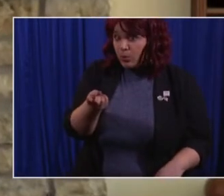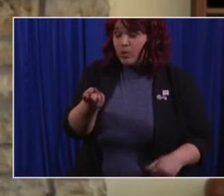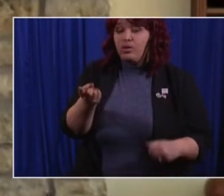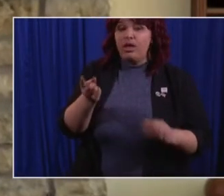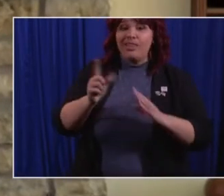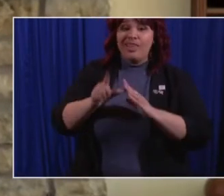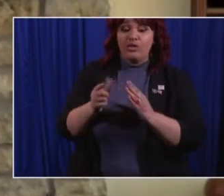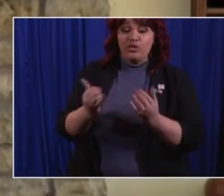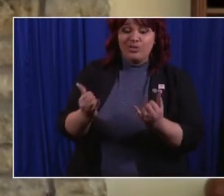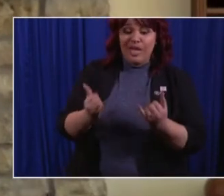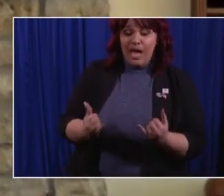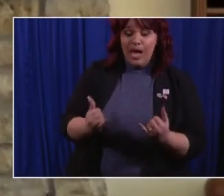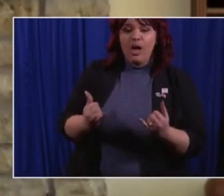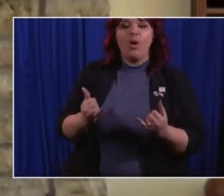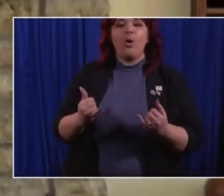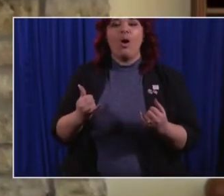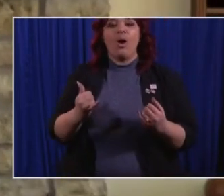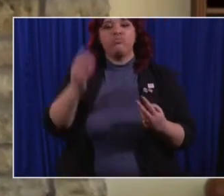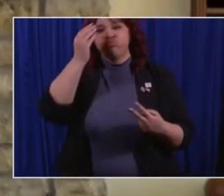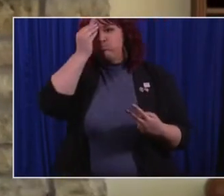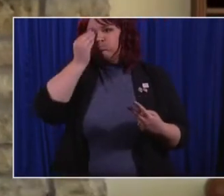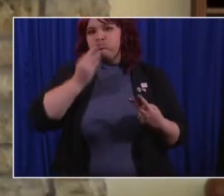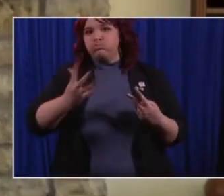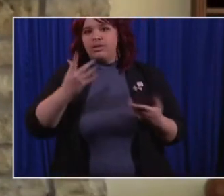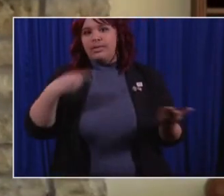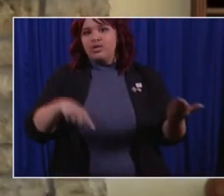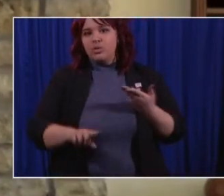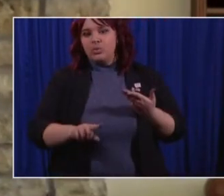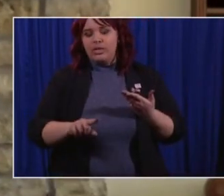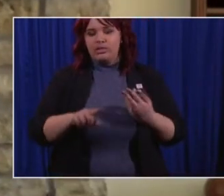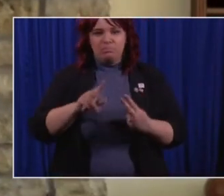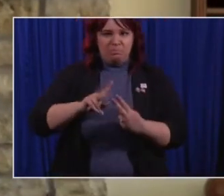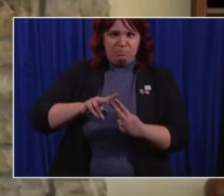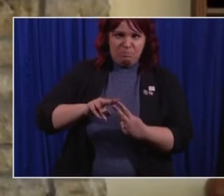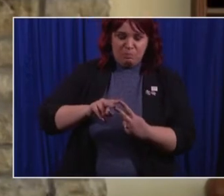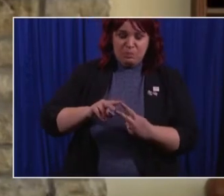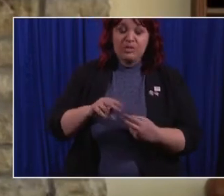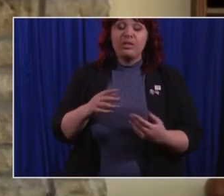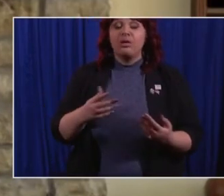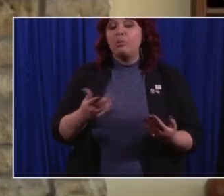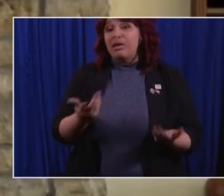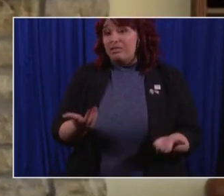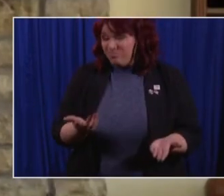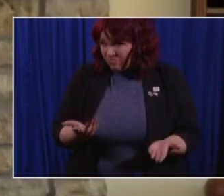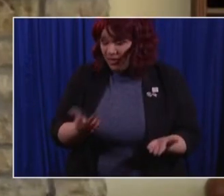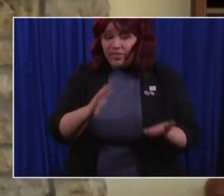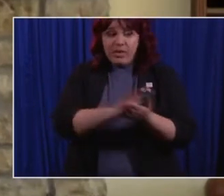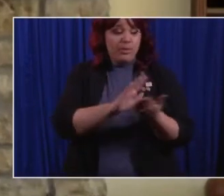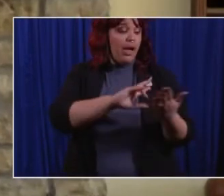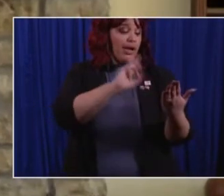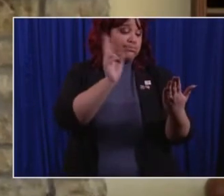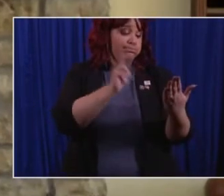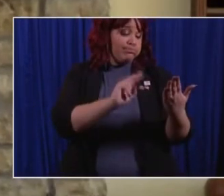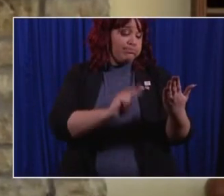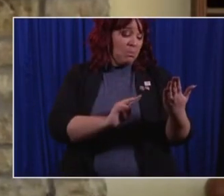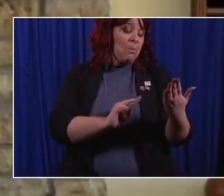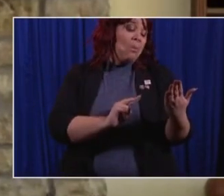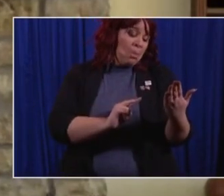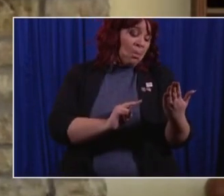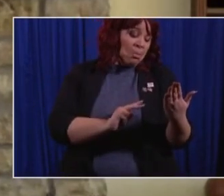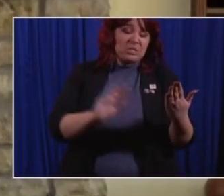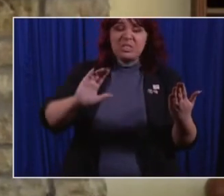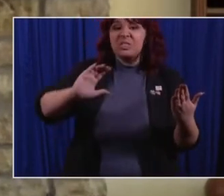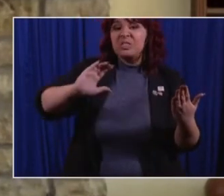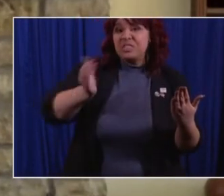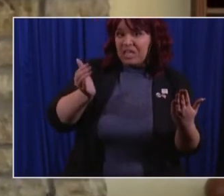and see if that percentage has gotten better. It seemed to me by looking at it that it was getting better, but we'll try to get you the